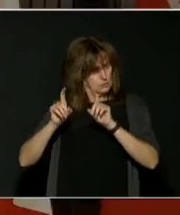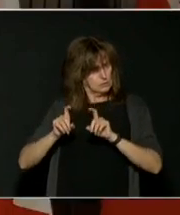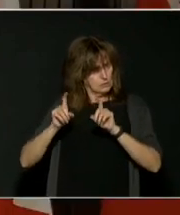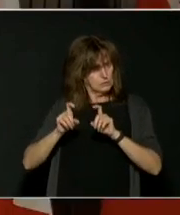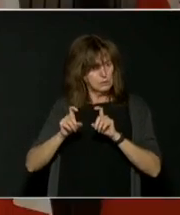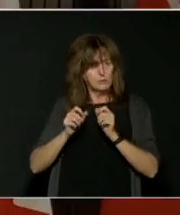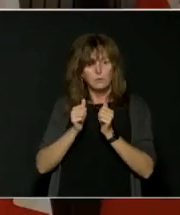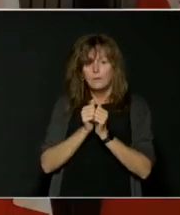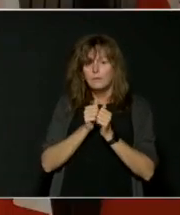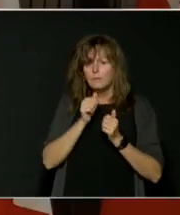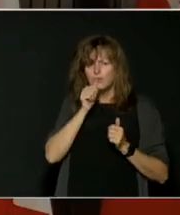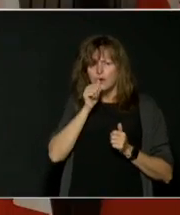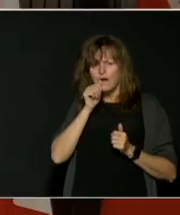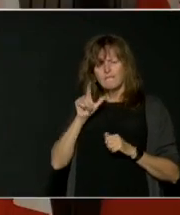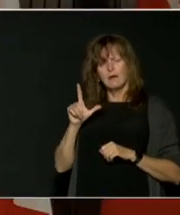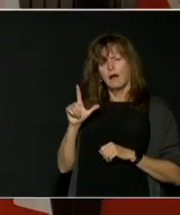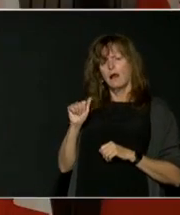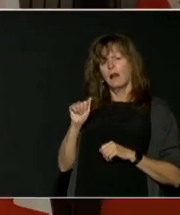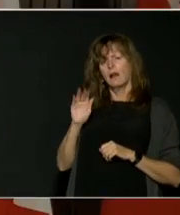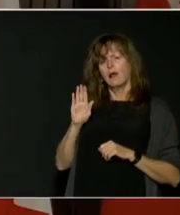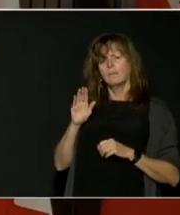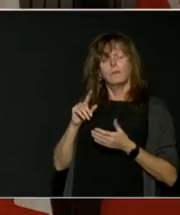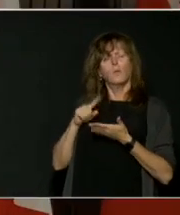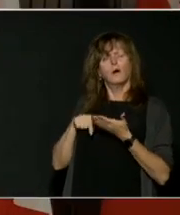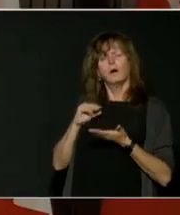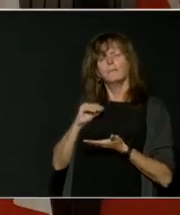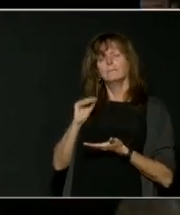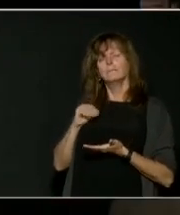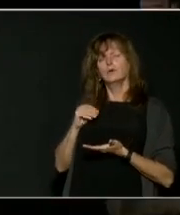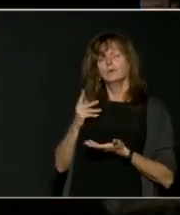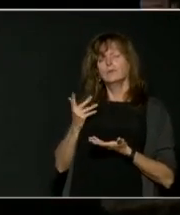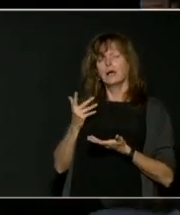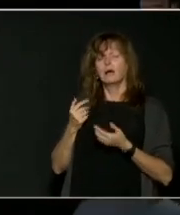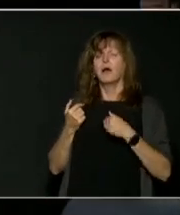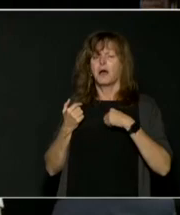I think Dr. Allen maybe will answer that. Okay, thanks.